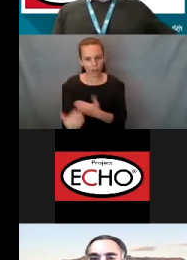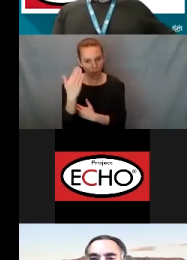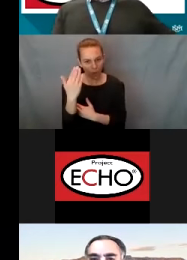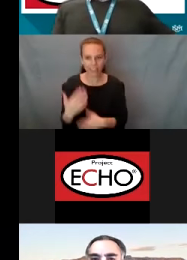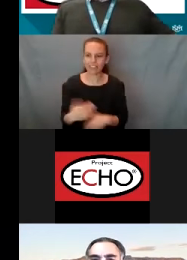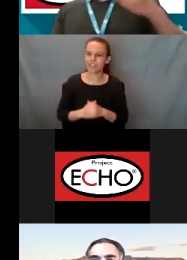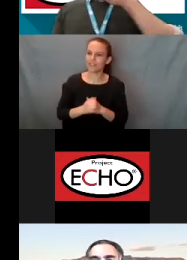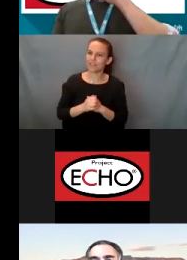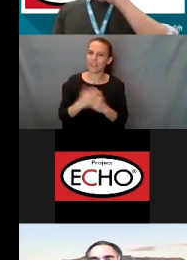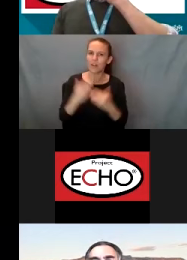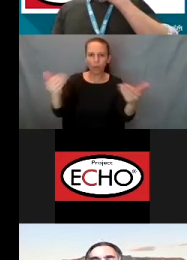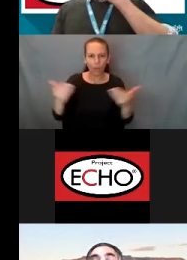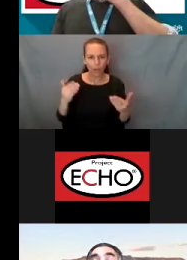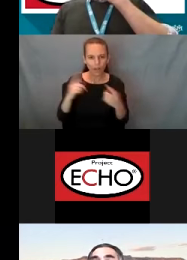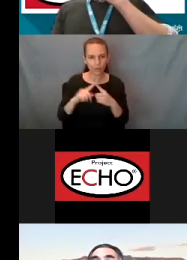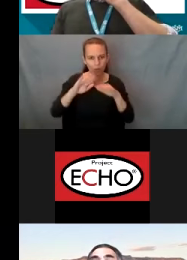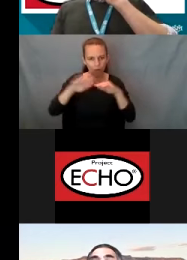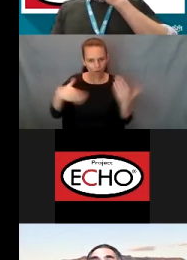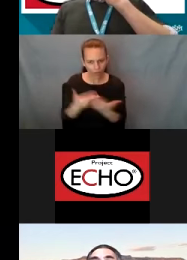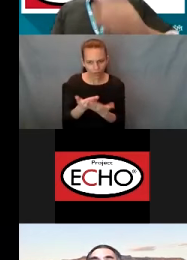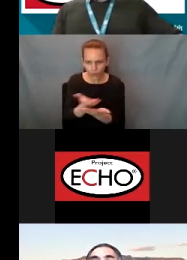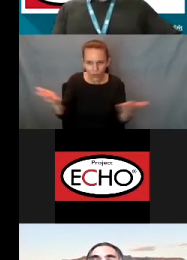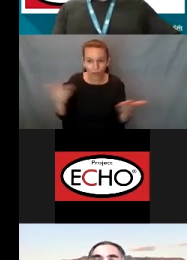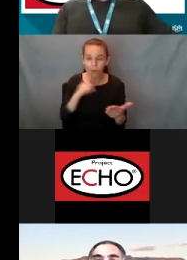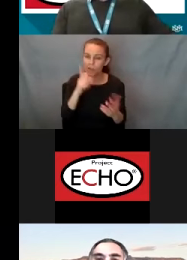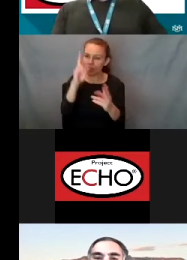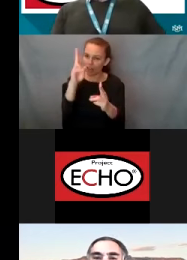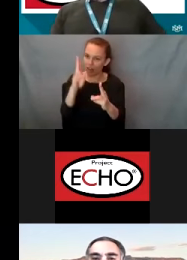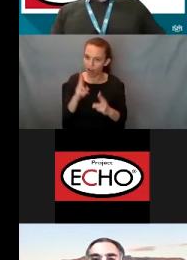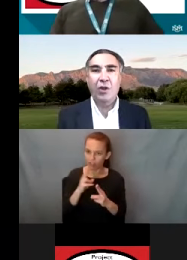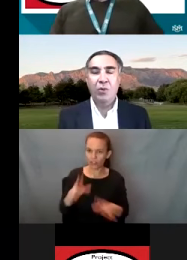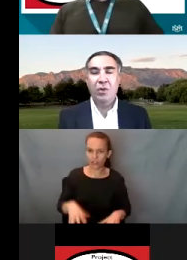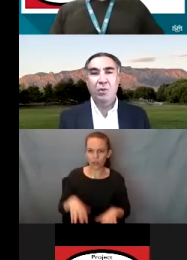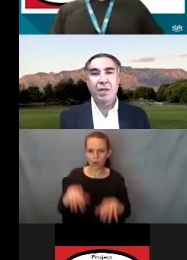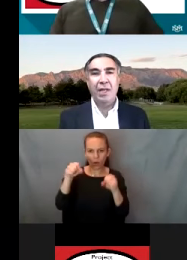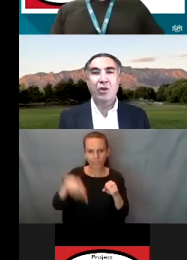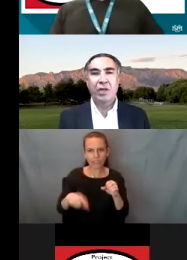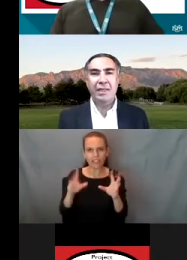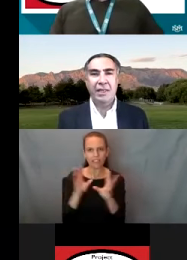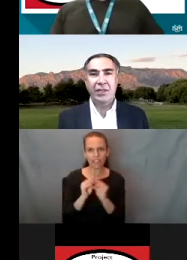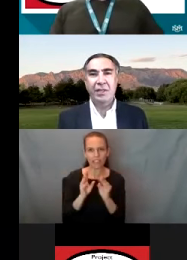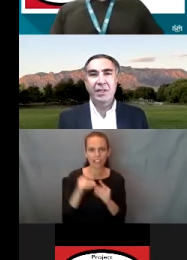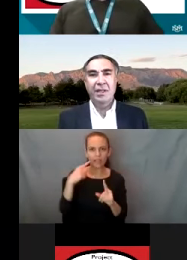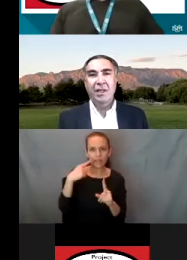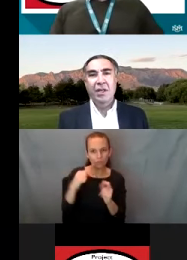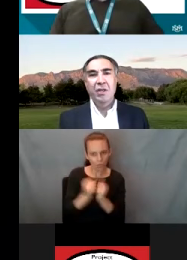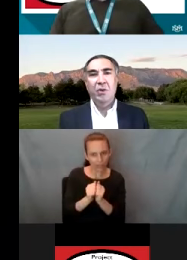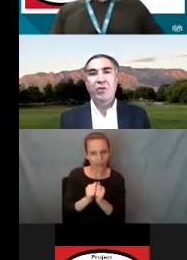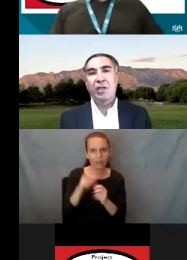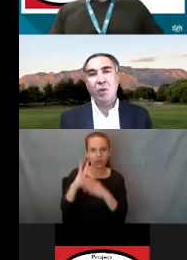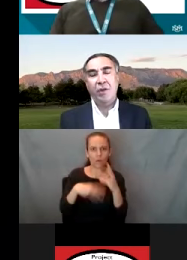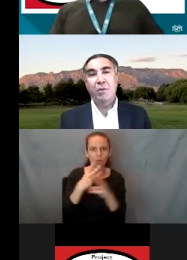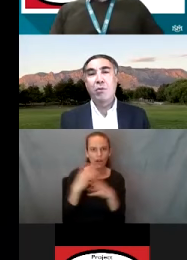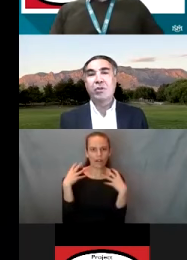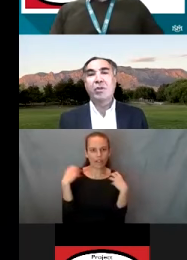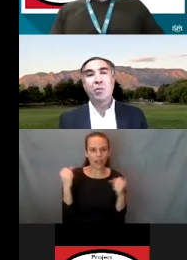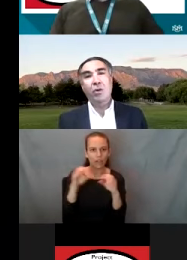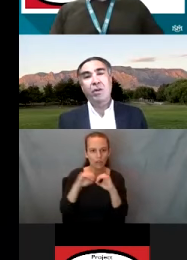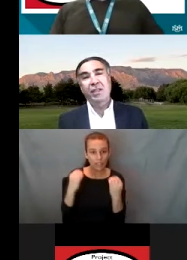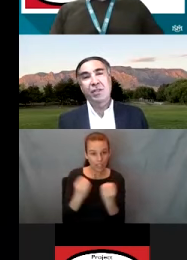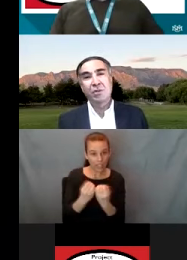Welcome to all of you. Really honored to host this session along with the World Health Organization to address one of the